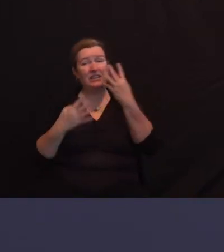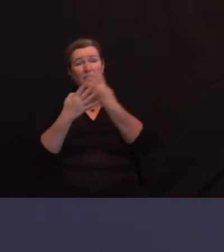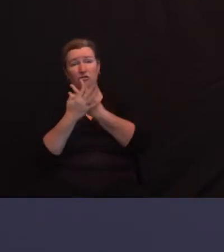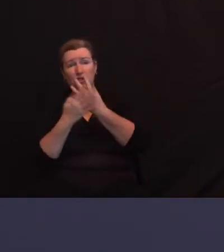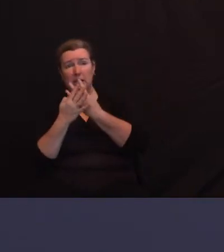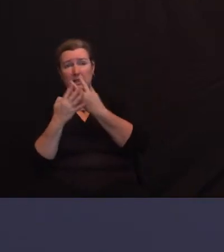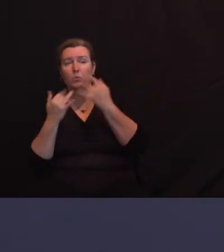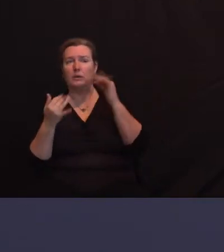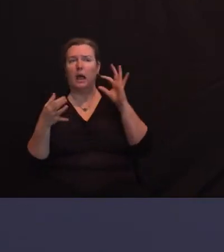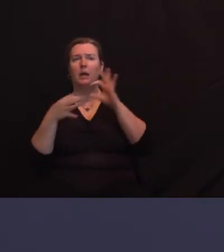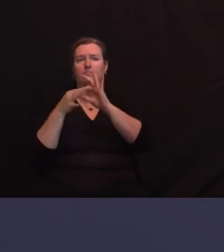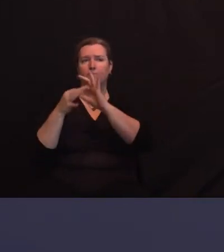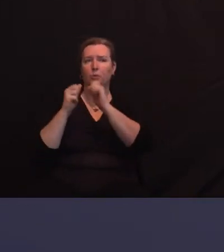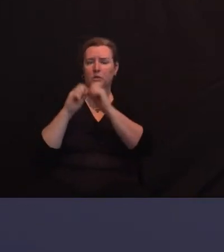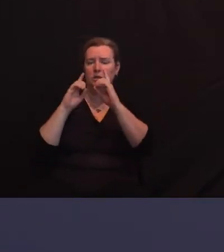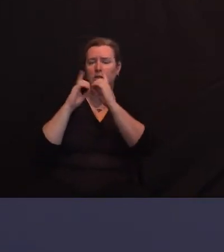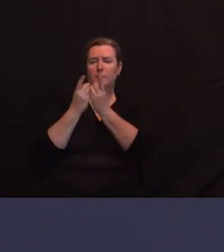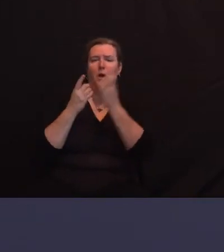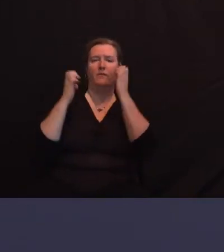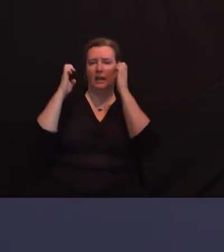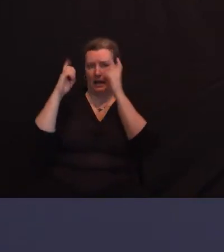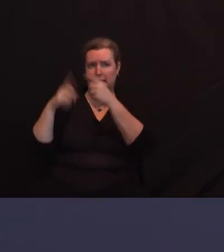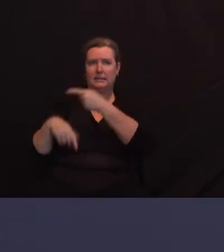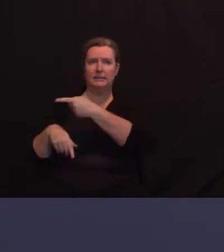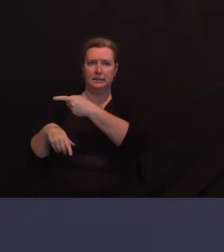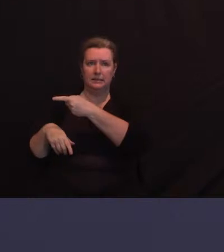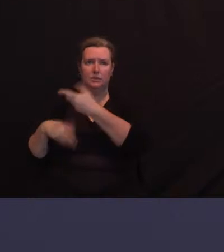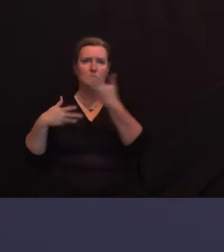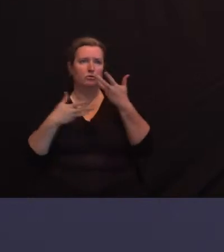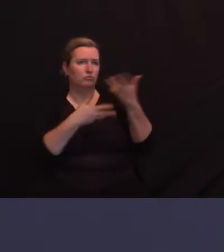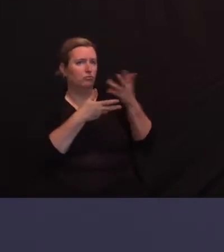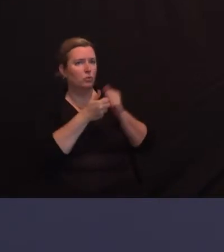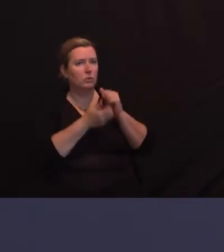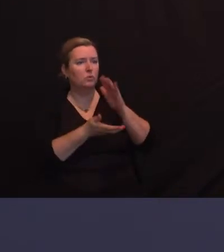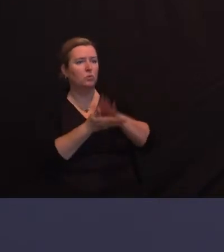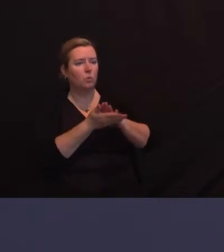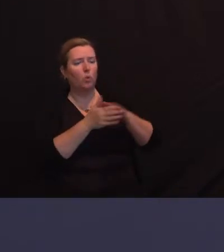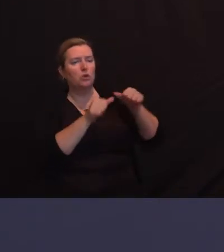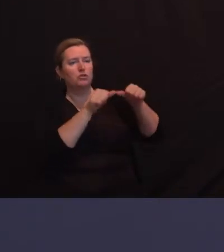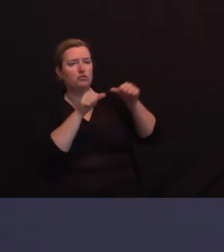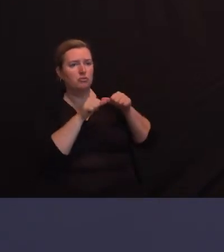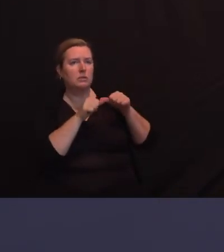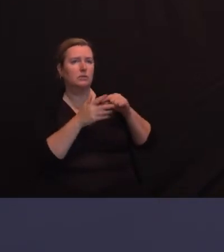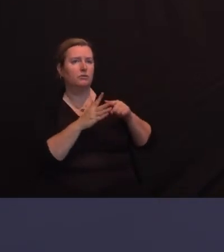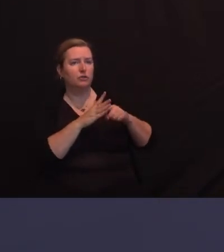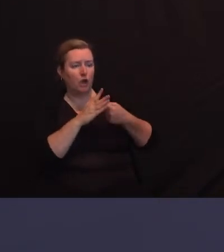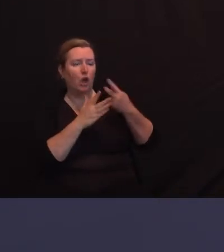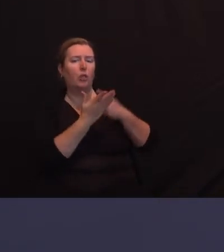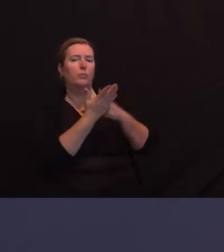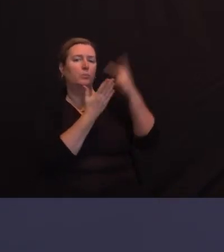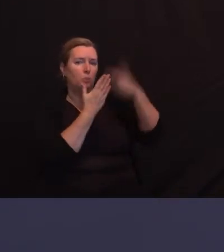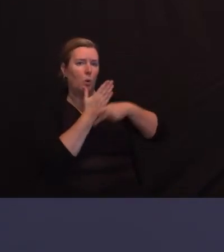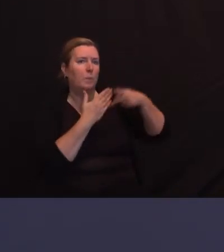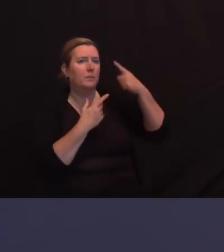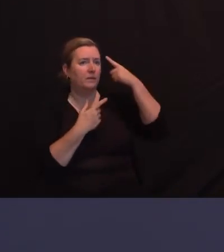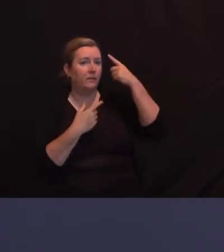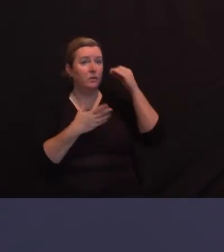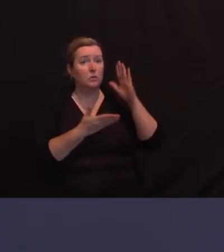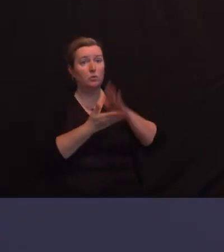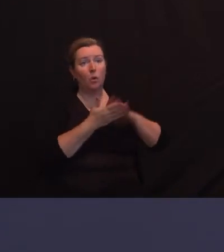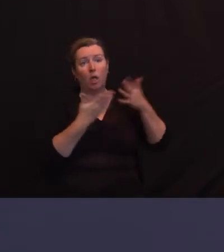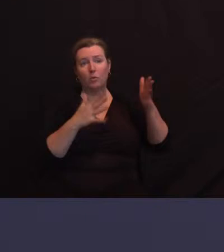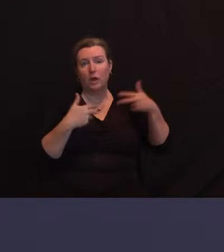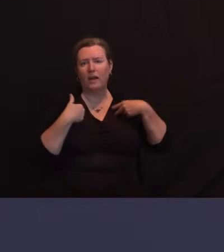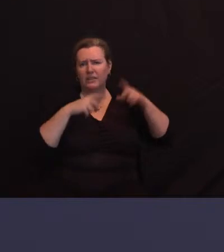Education and the school districts to activate those programs. Many of the districts already have testing programs in